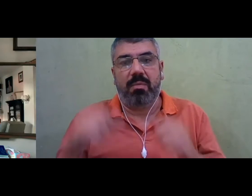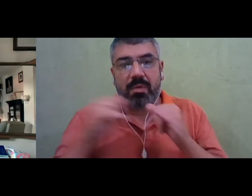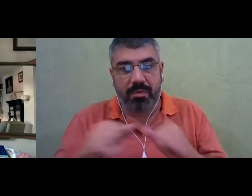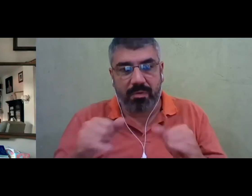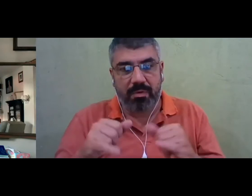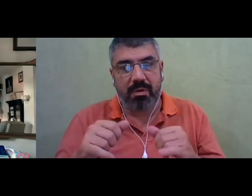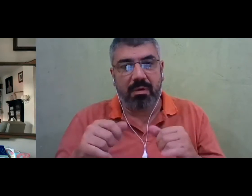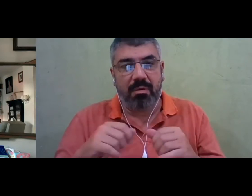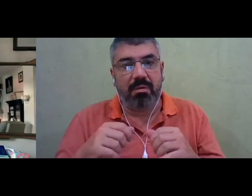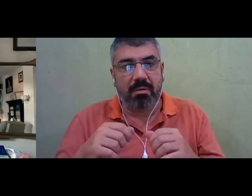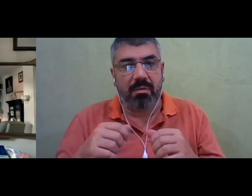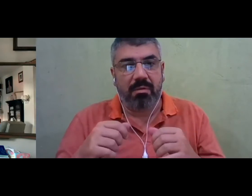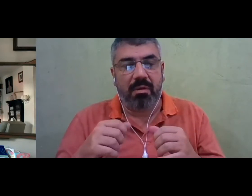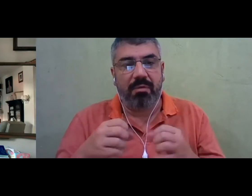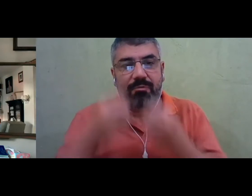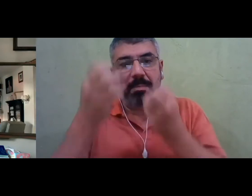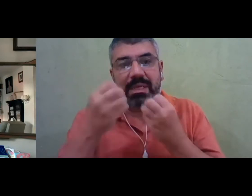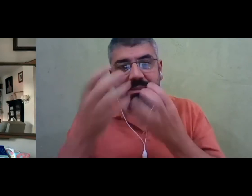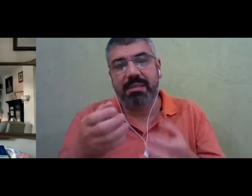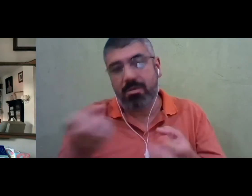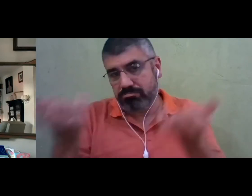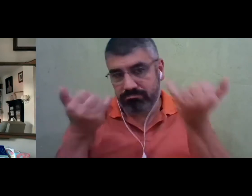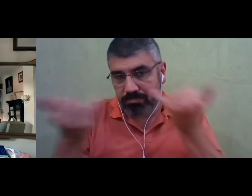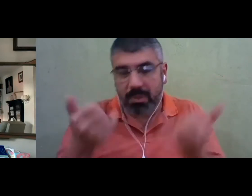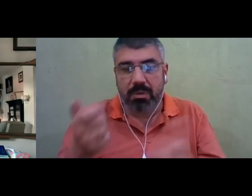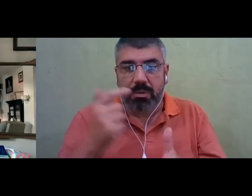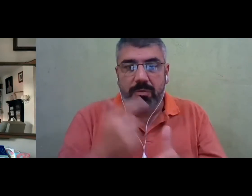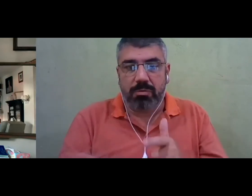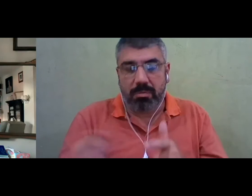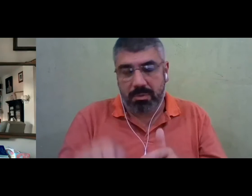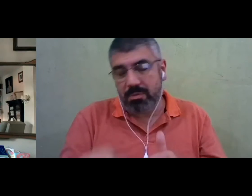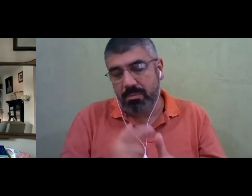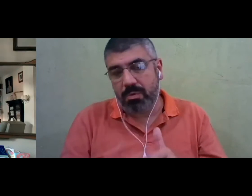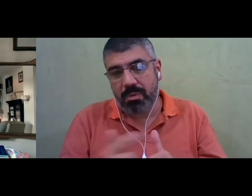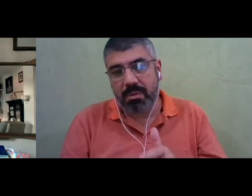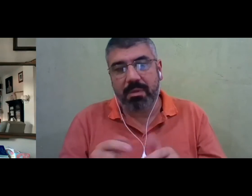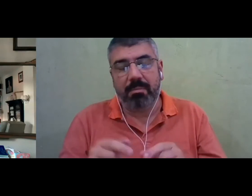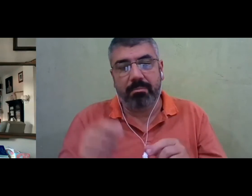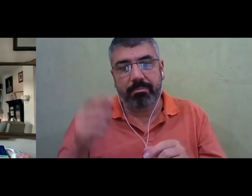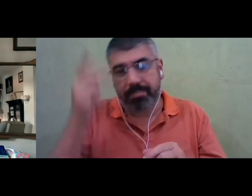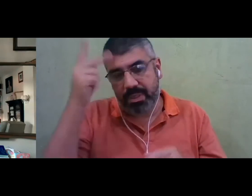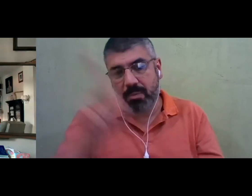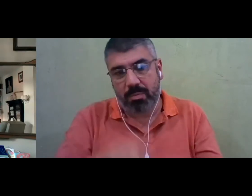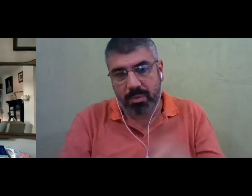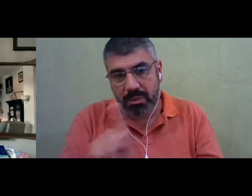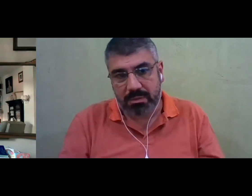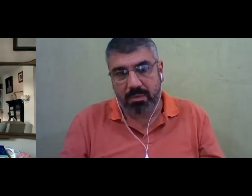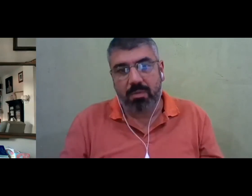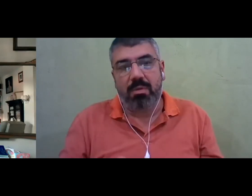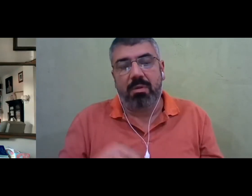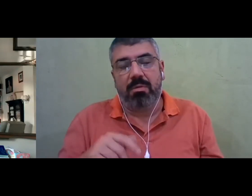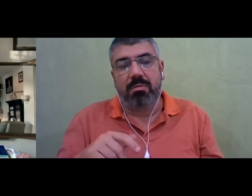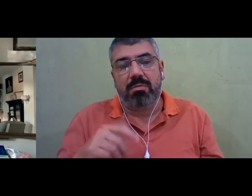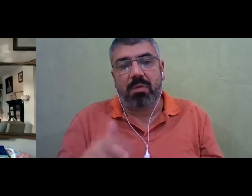through. Okay, we can win. There's a basis for what we say. There's more of a basis for what we say than